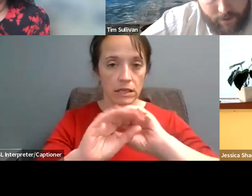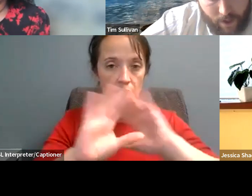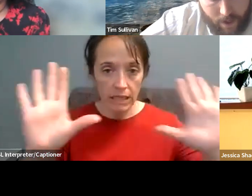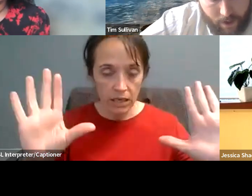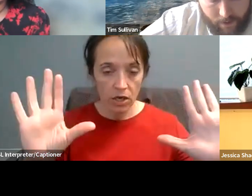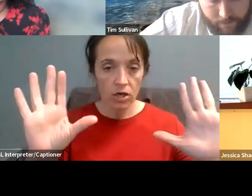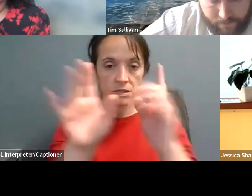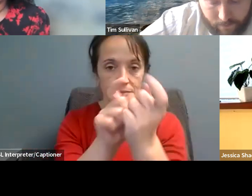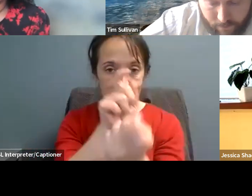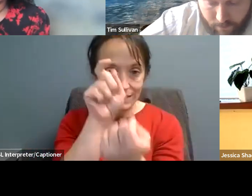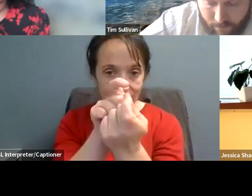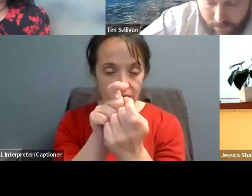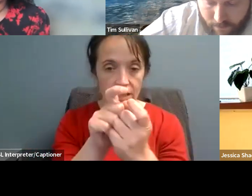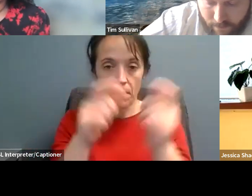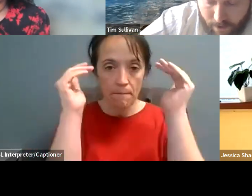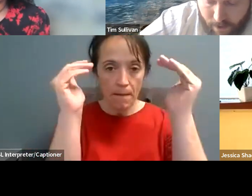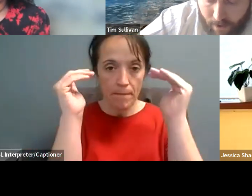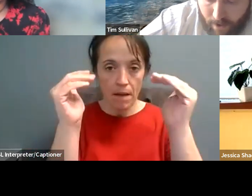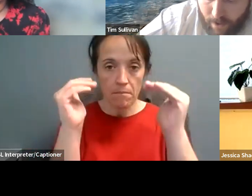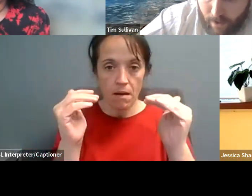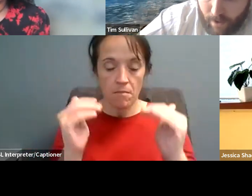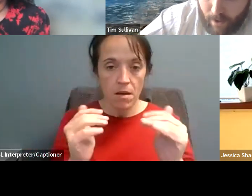proper understanding.